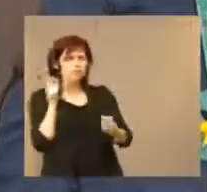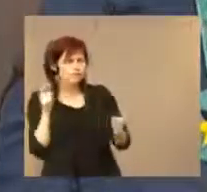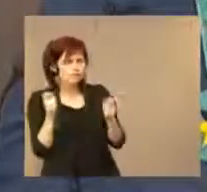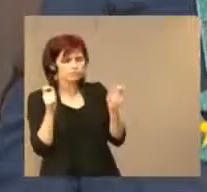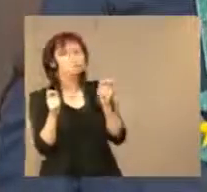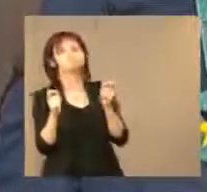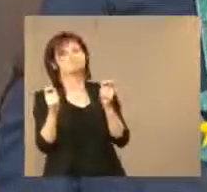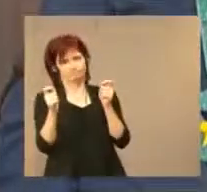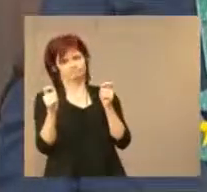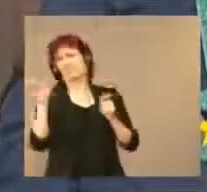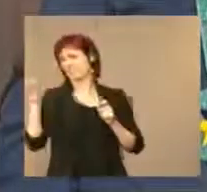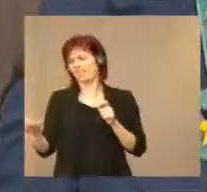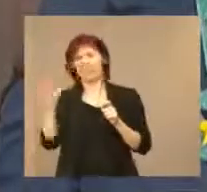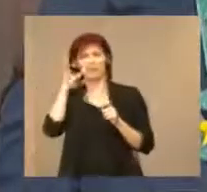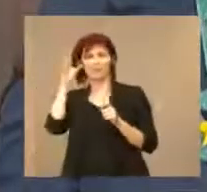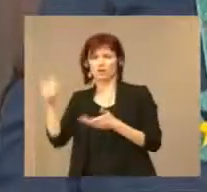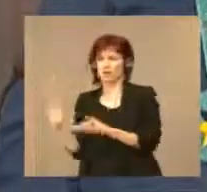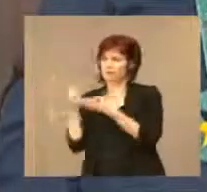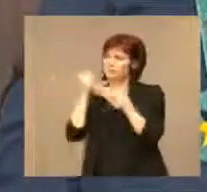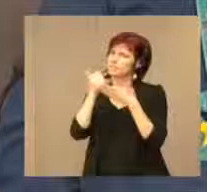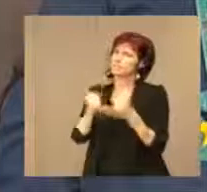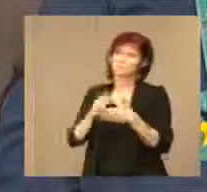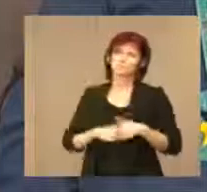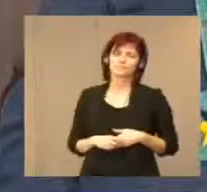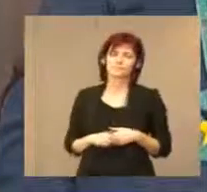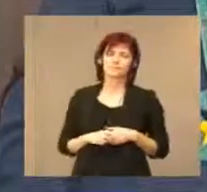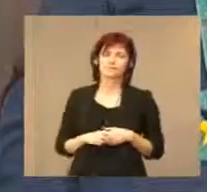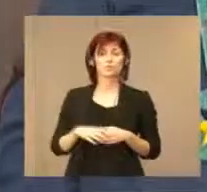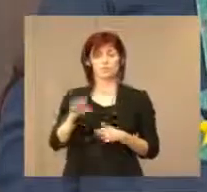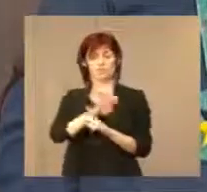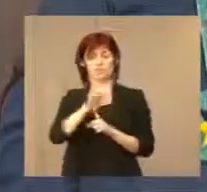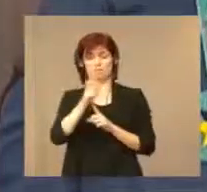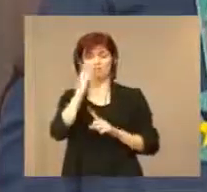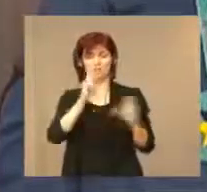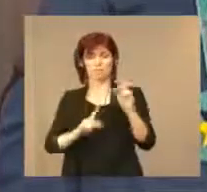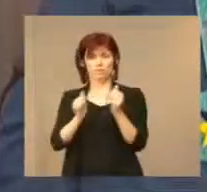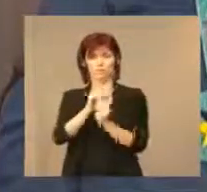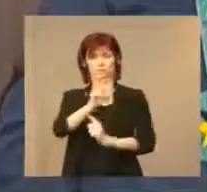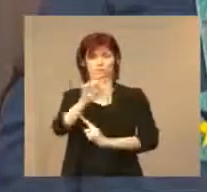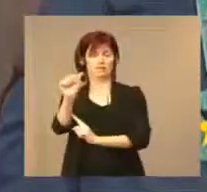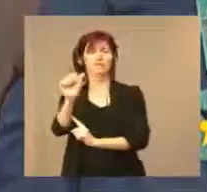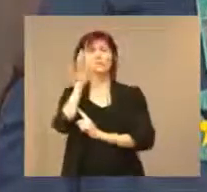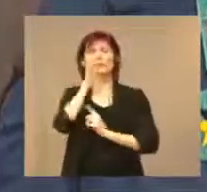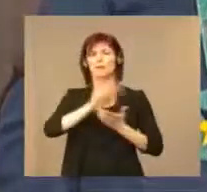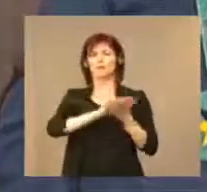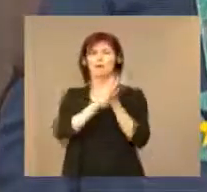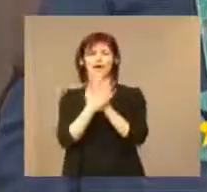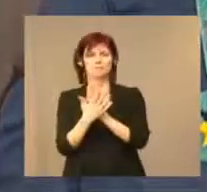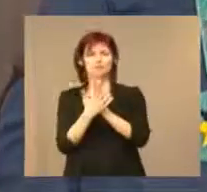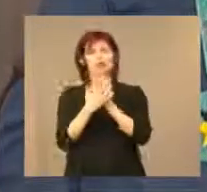think that the environment for people with disabilities will become easier. The burden of it will